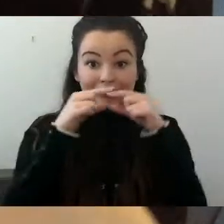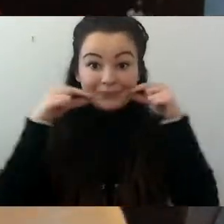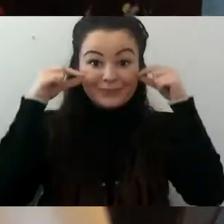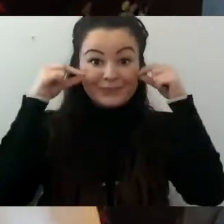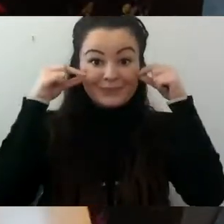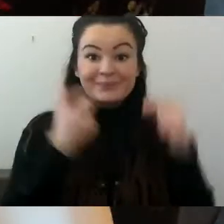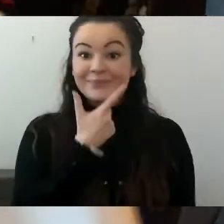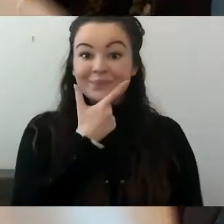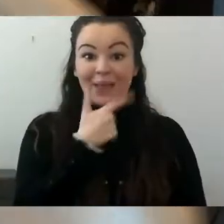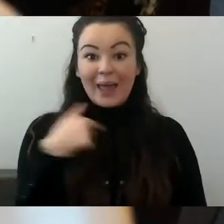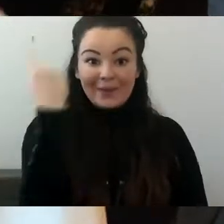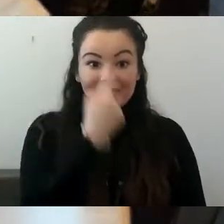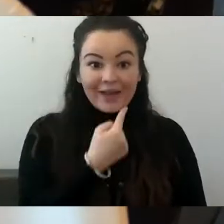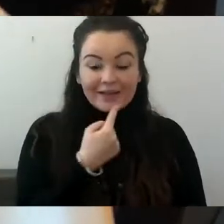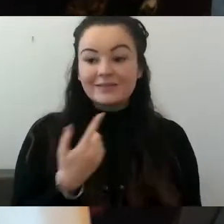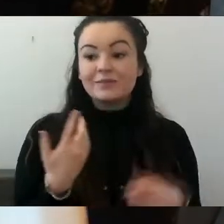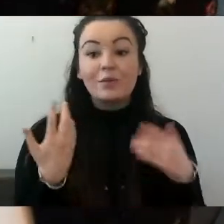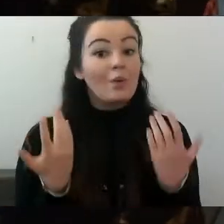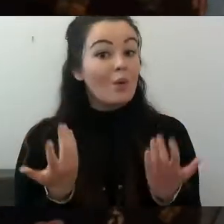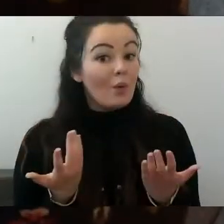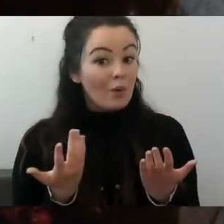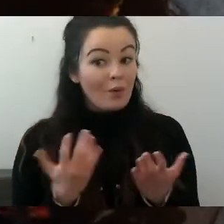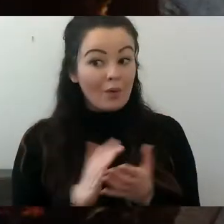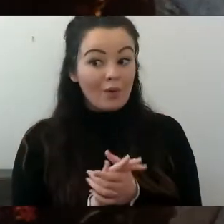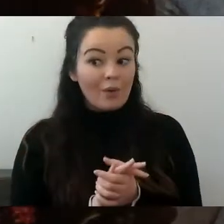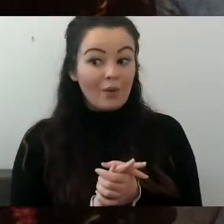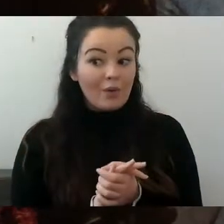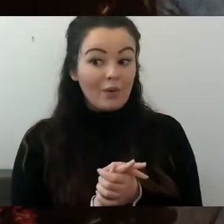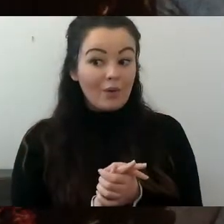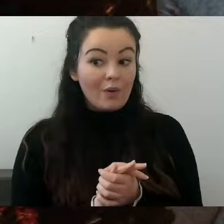shape, happy face.